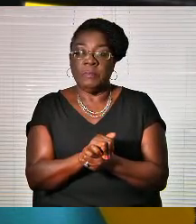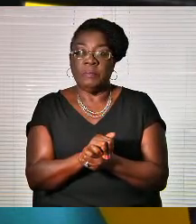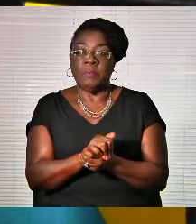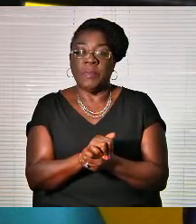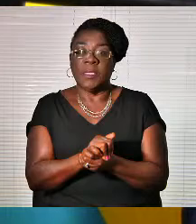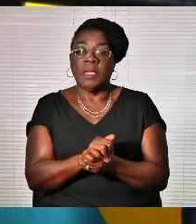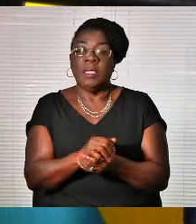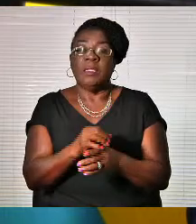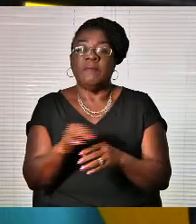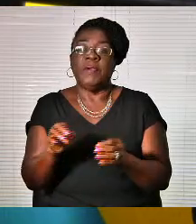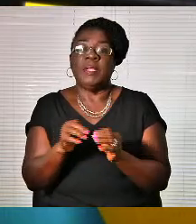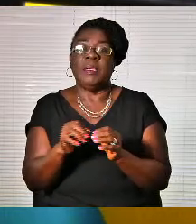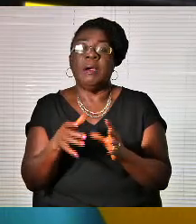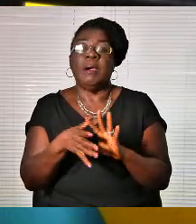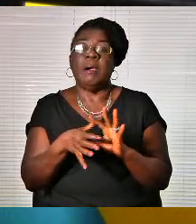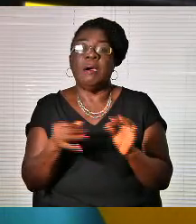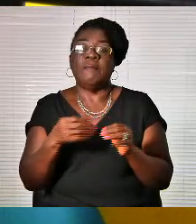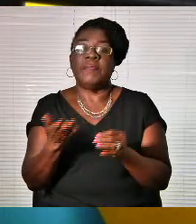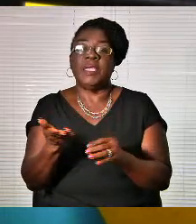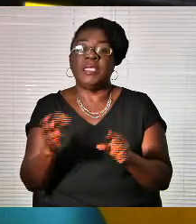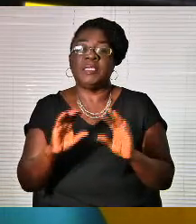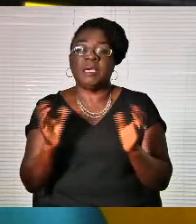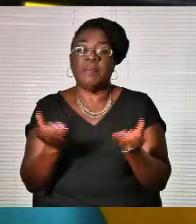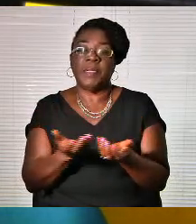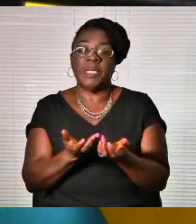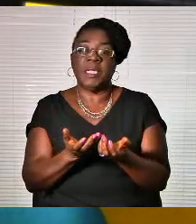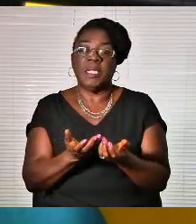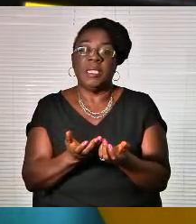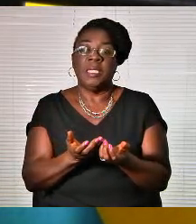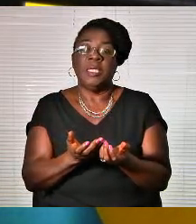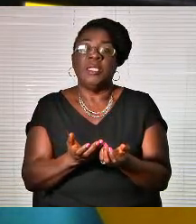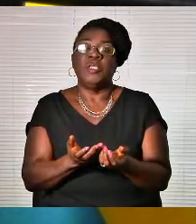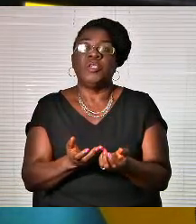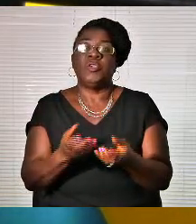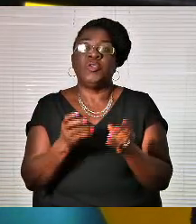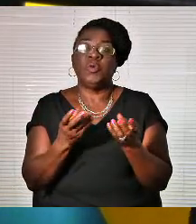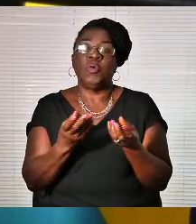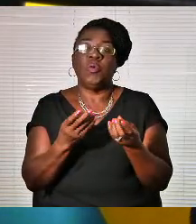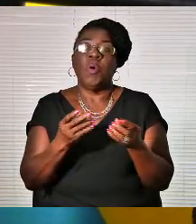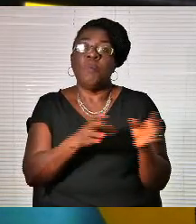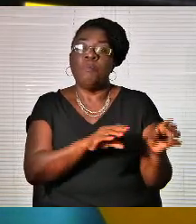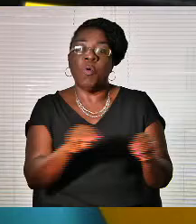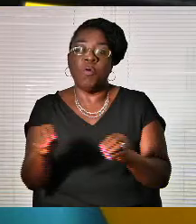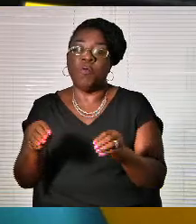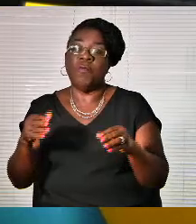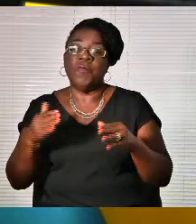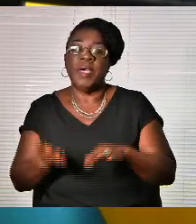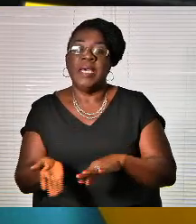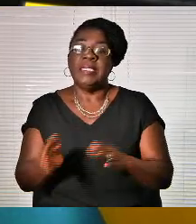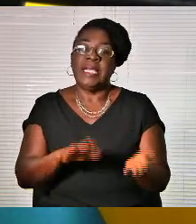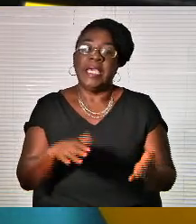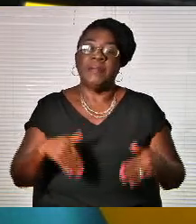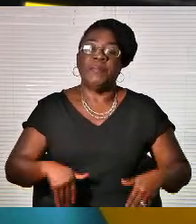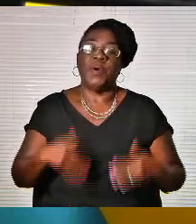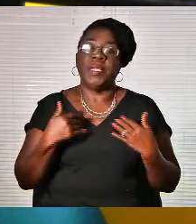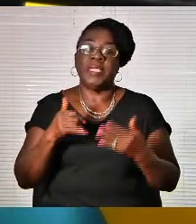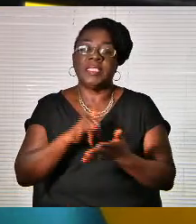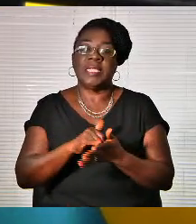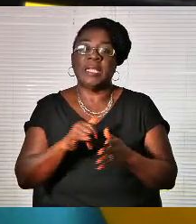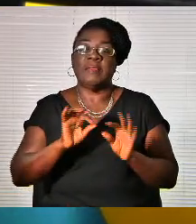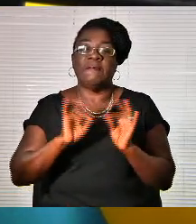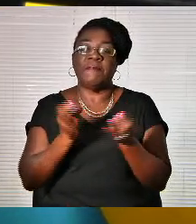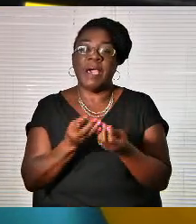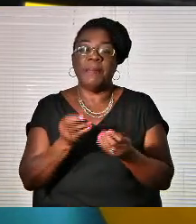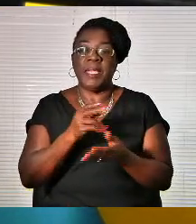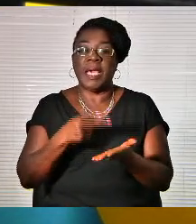The failure of these companies to comply will have to unfortunately result in the